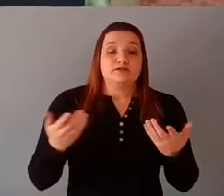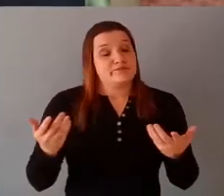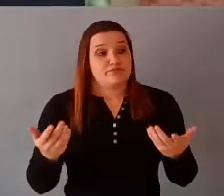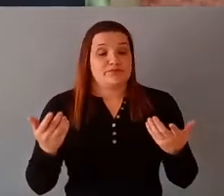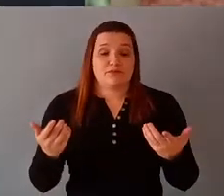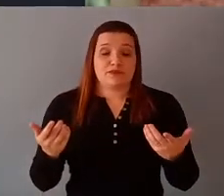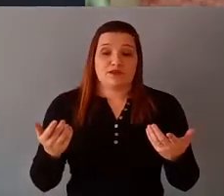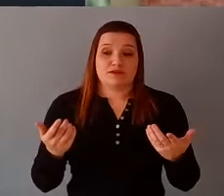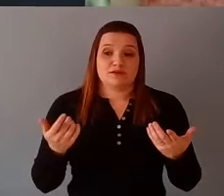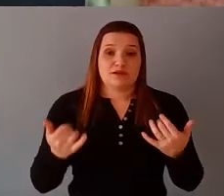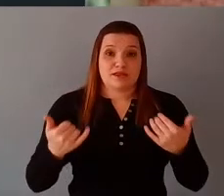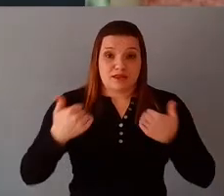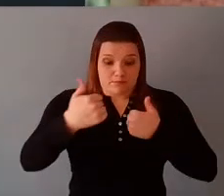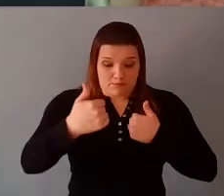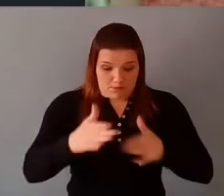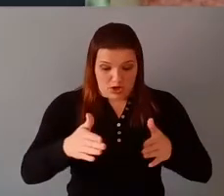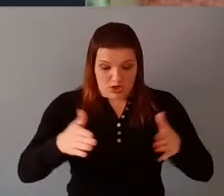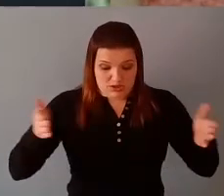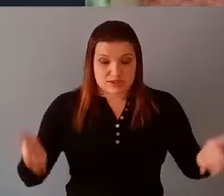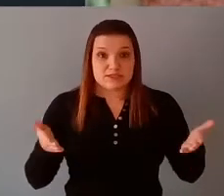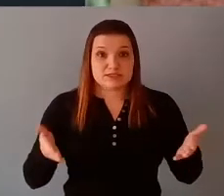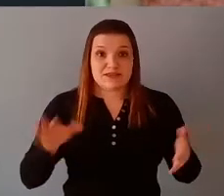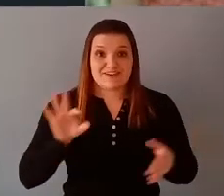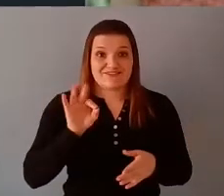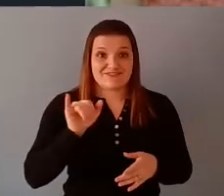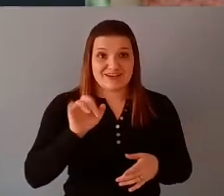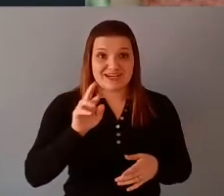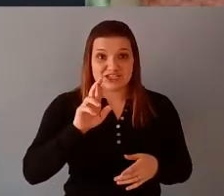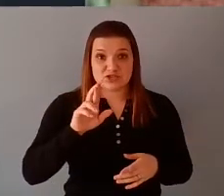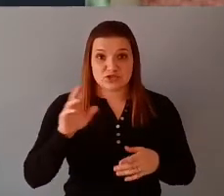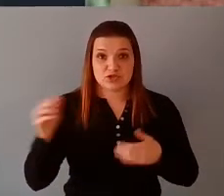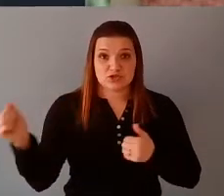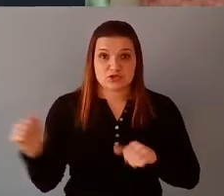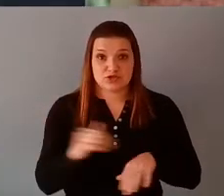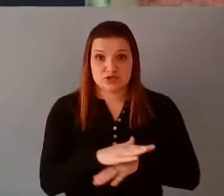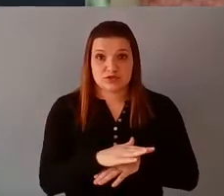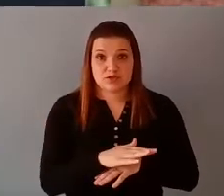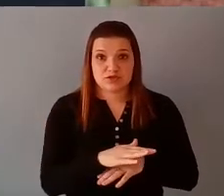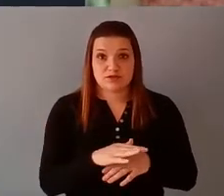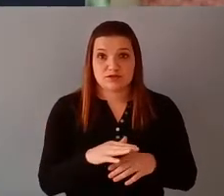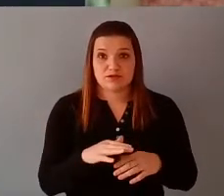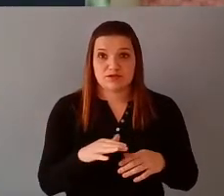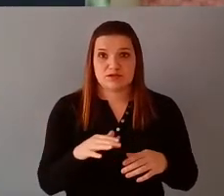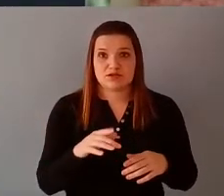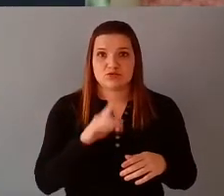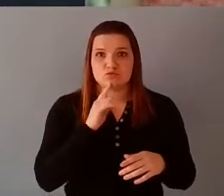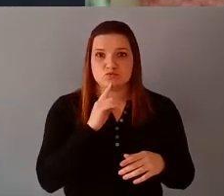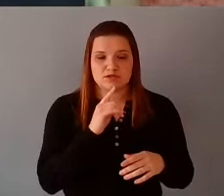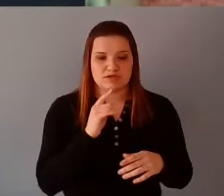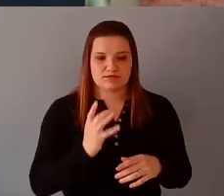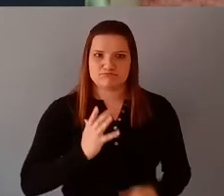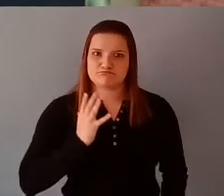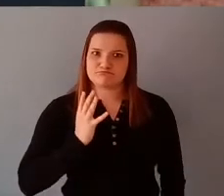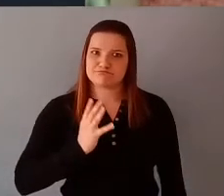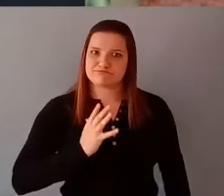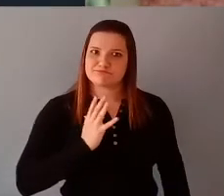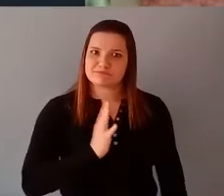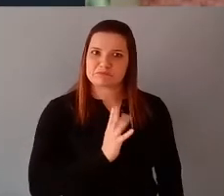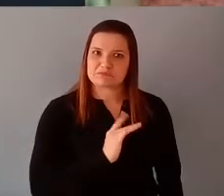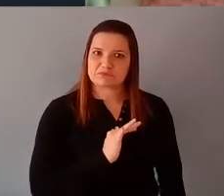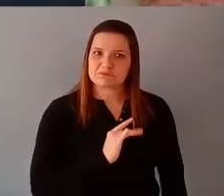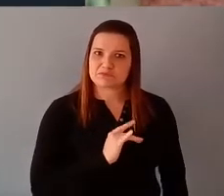the boxes that Pfizer ships their vaccines in is very sophisticated